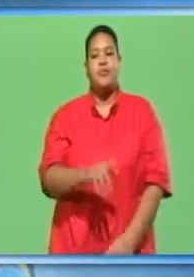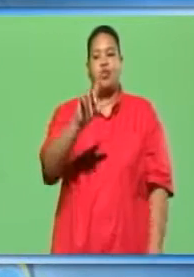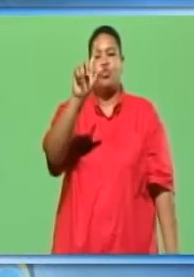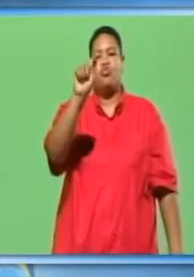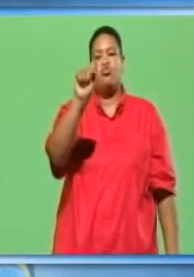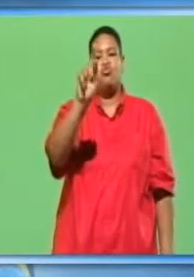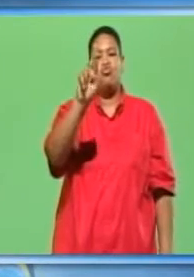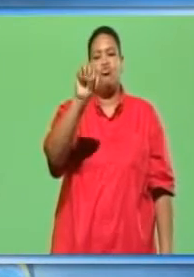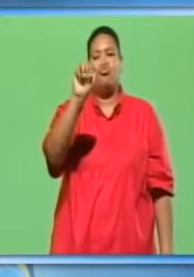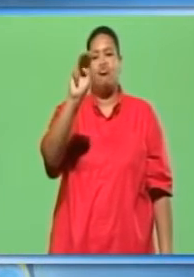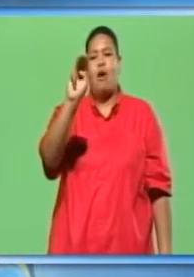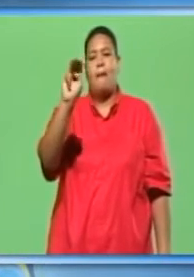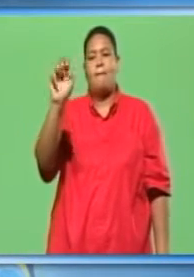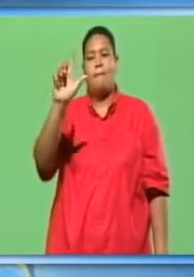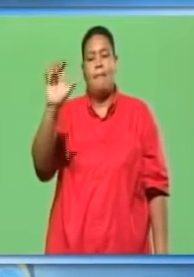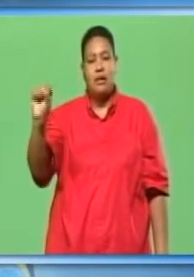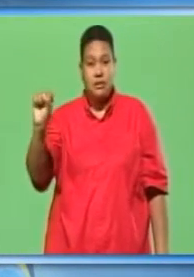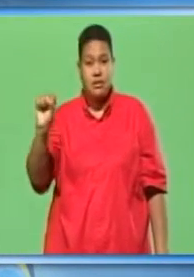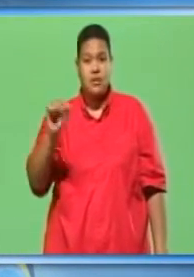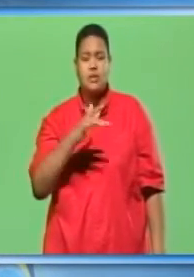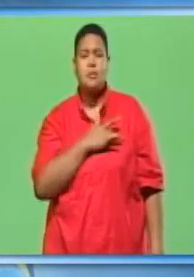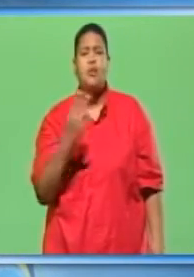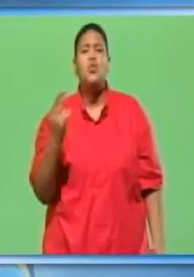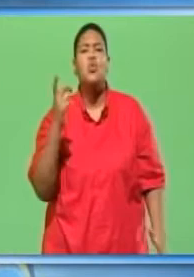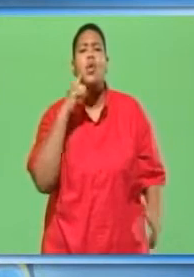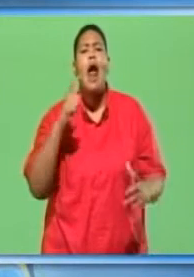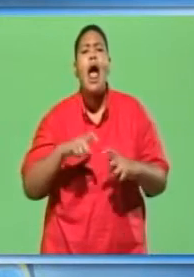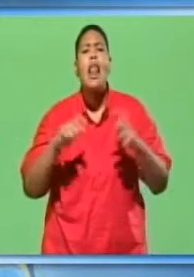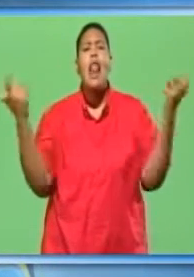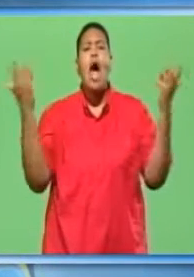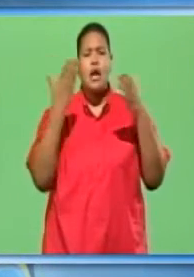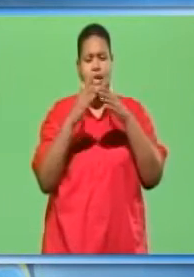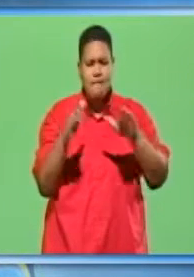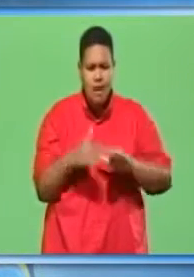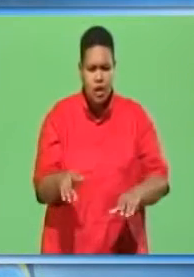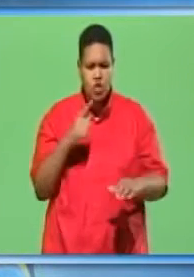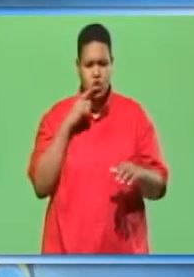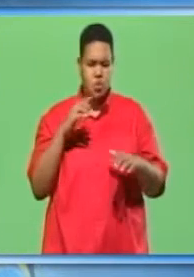Tremels. Tremels are used like large dividers to measure